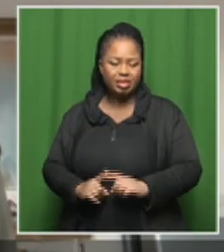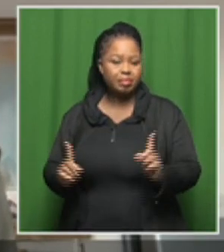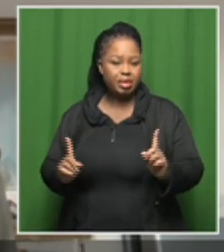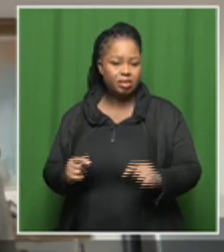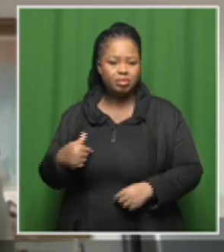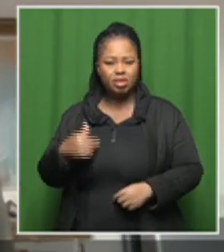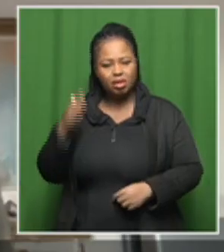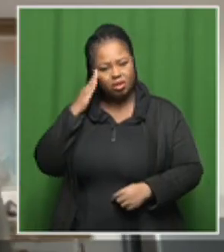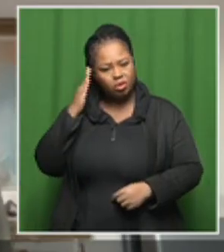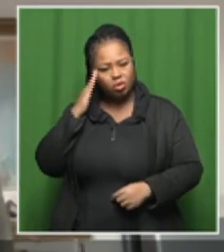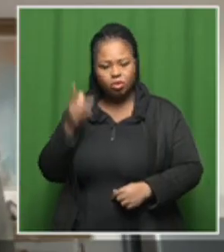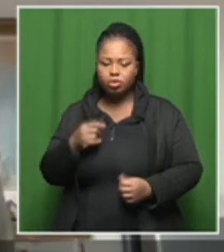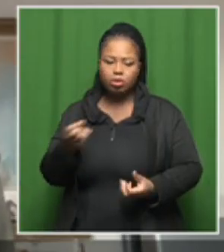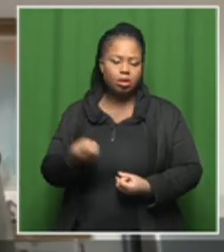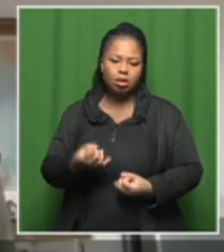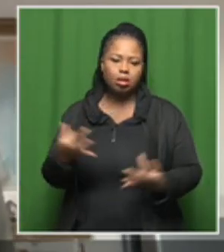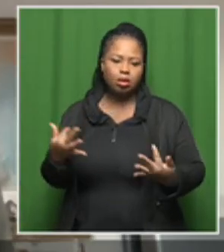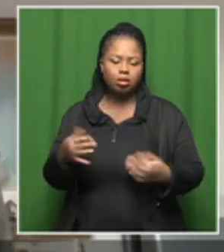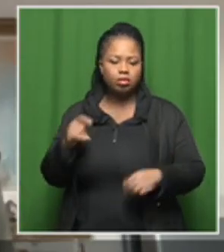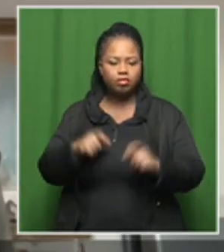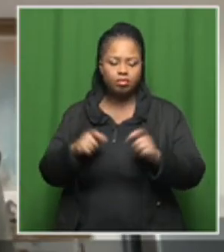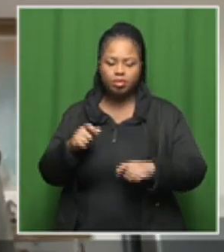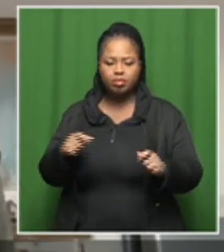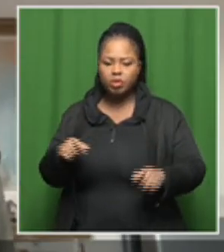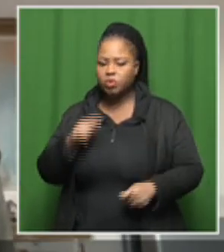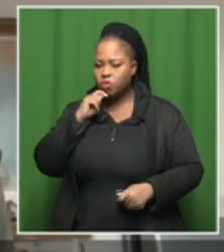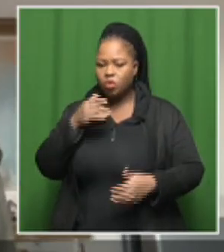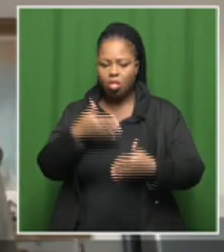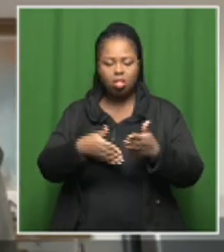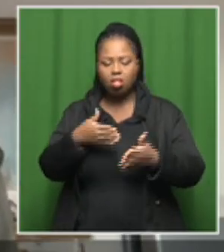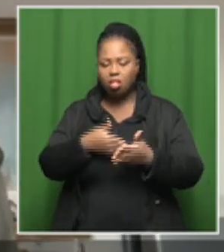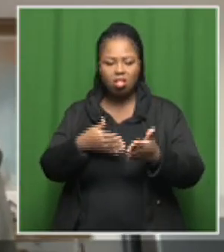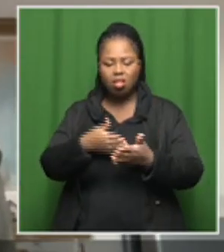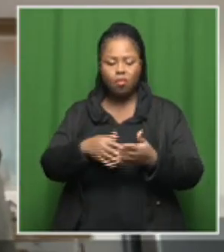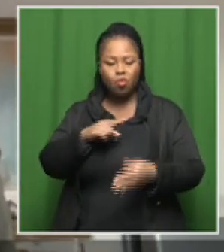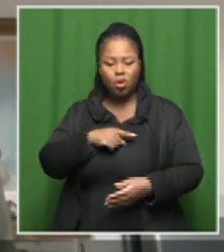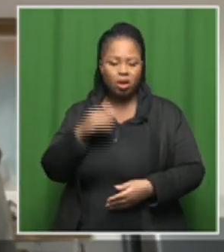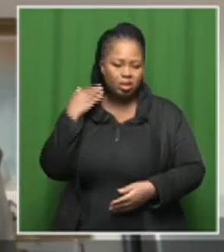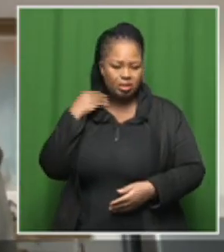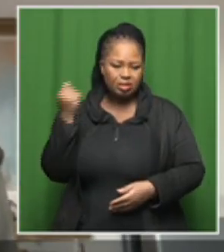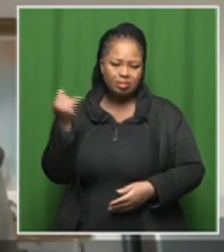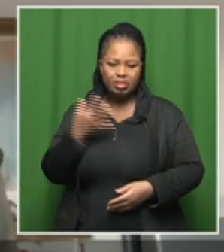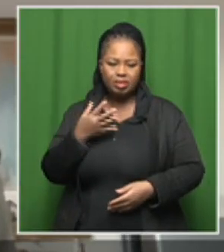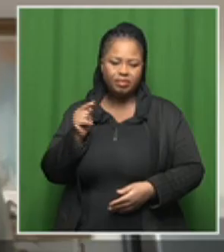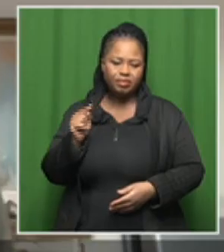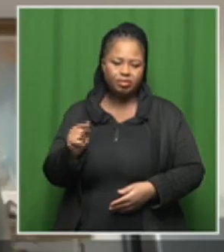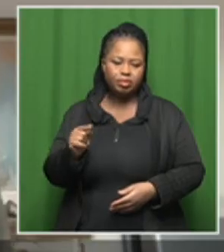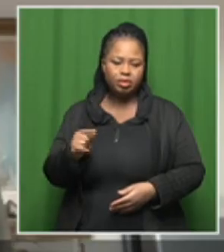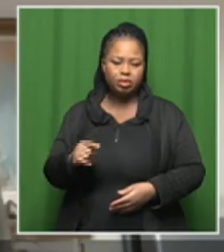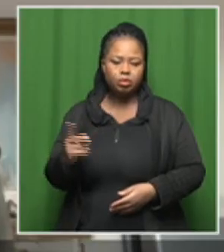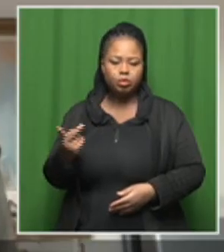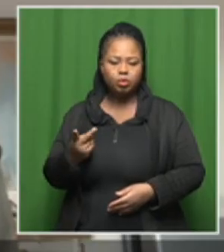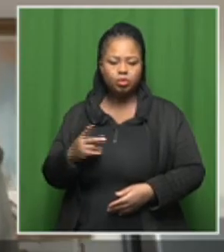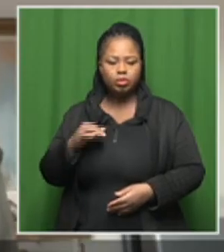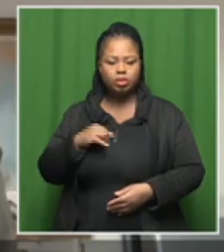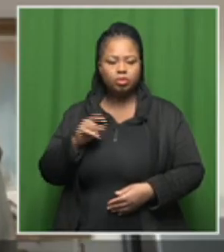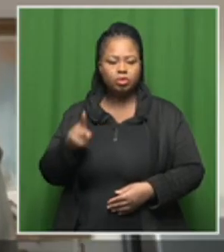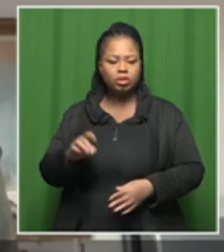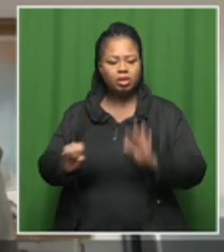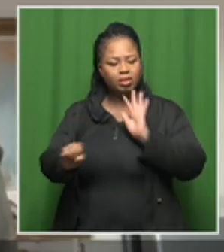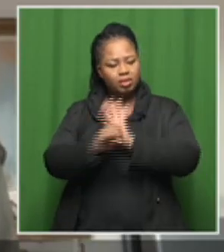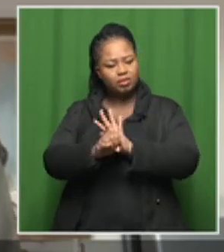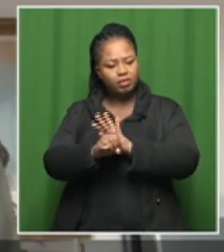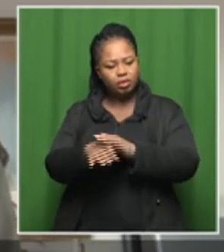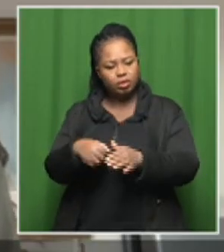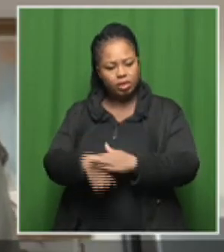that not many people in this country have access to scans because of the cost of them. But even so, if it's identified at birth,